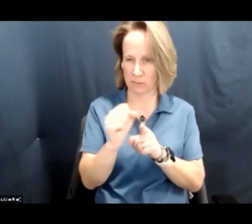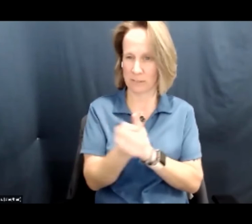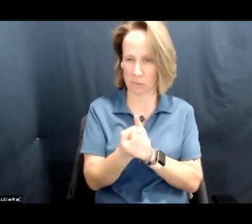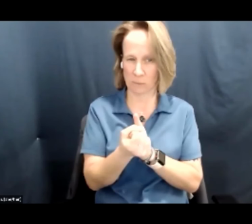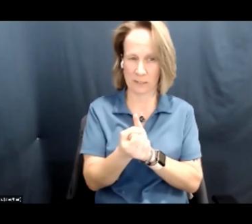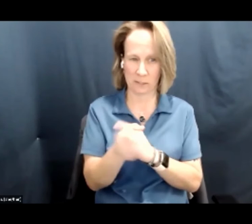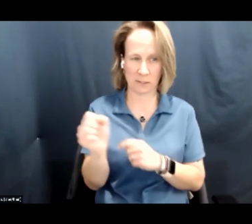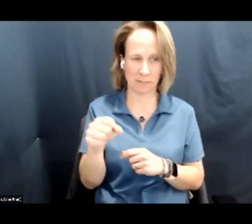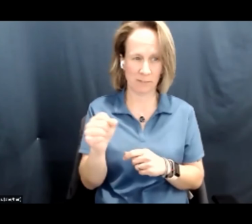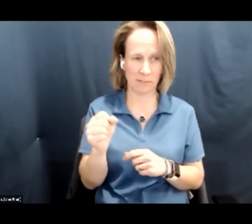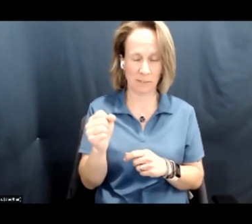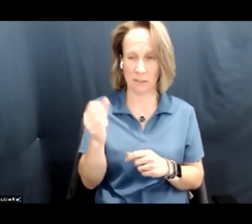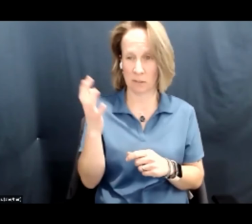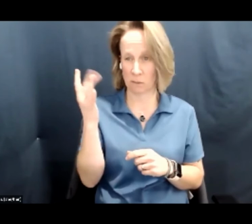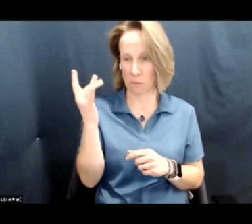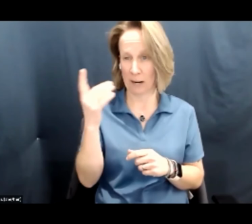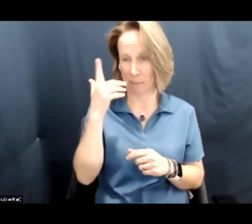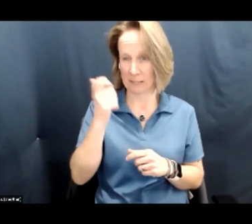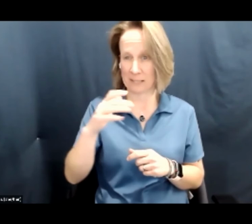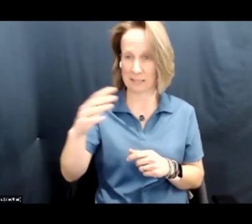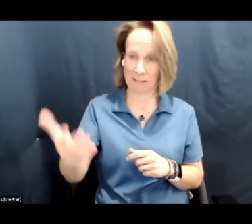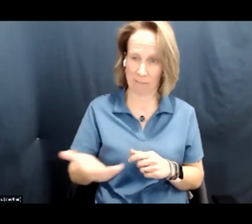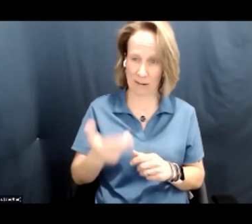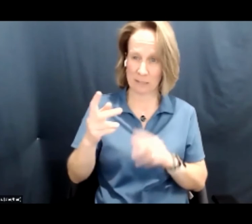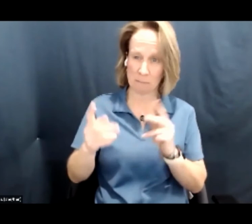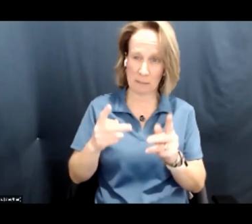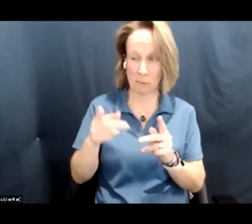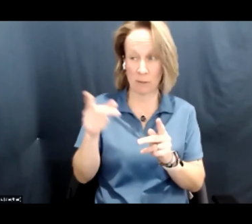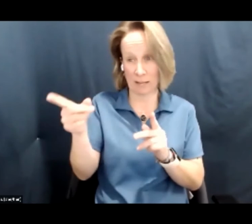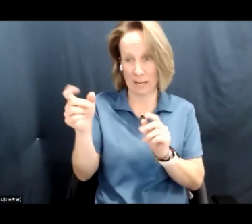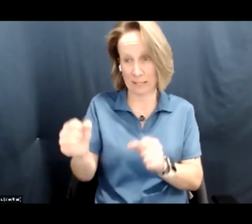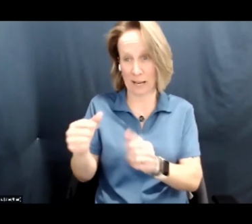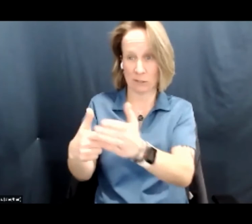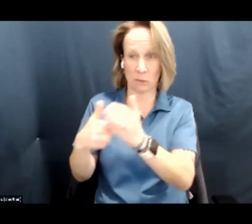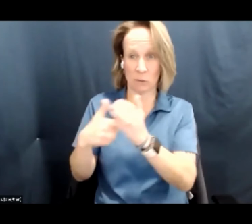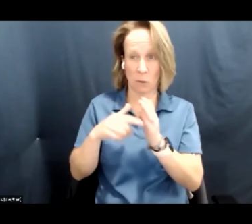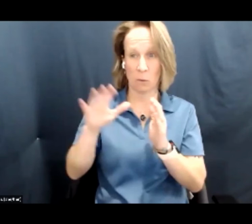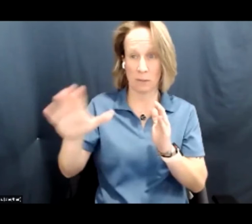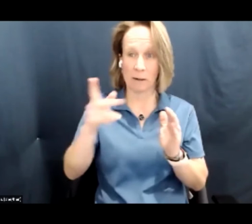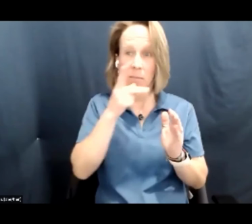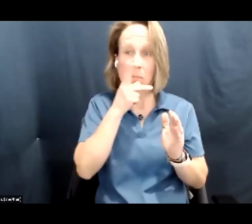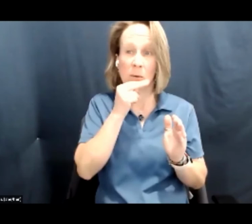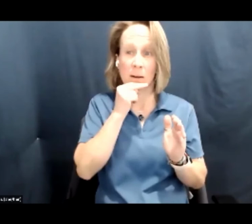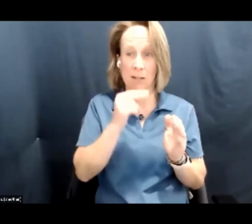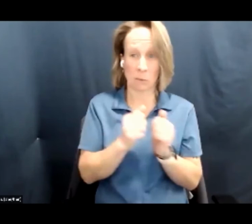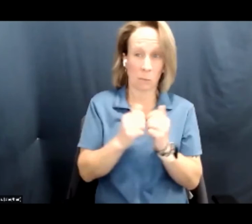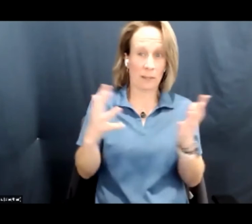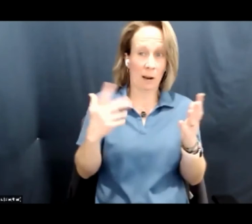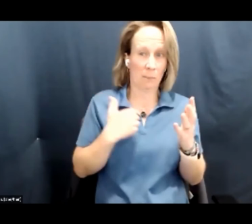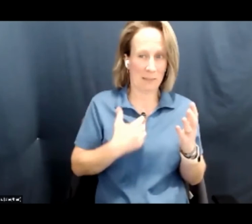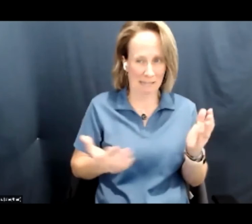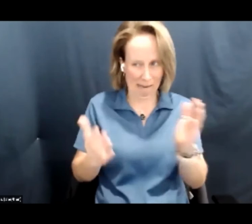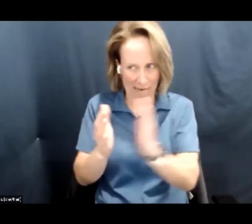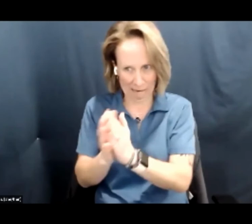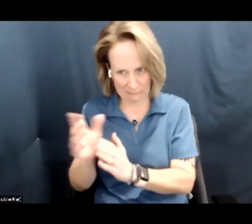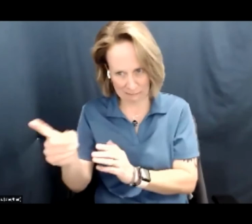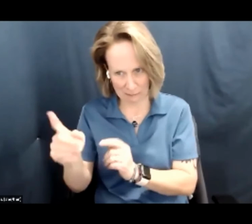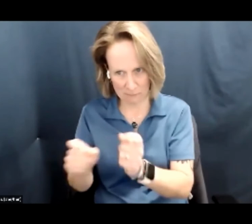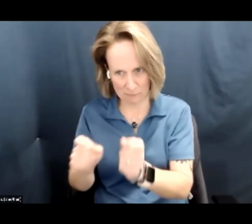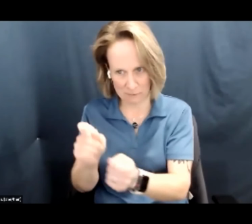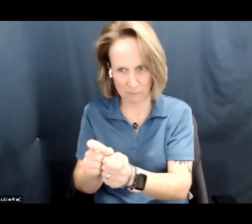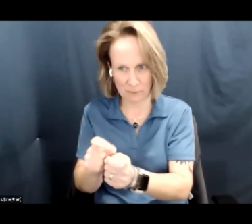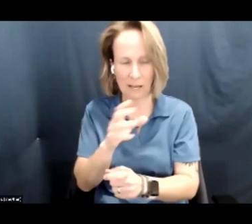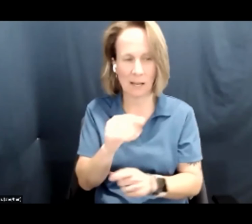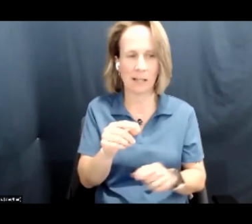because then it invites people to share their pronouns with me without me necessarily asking them to. And it also can demonstrate that